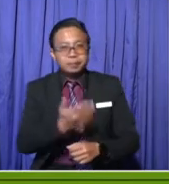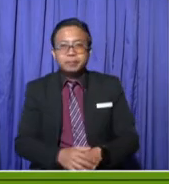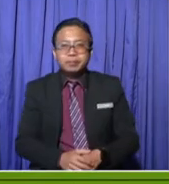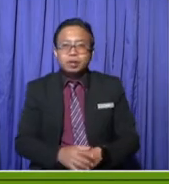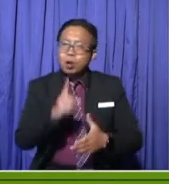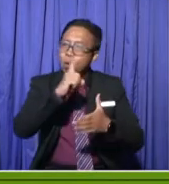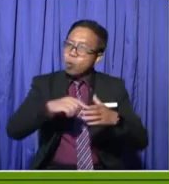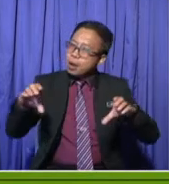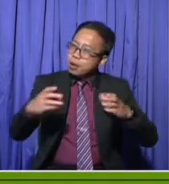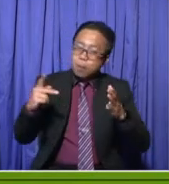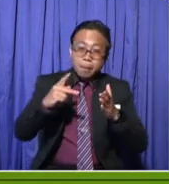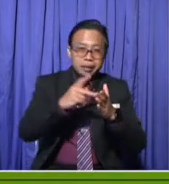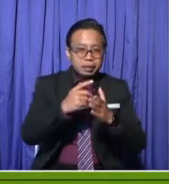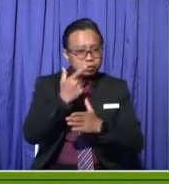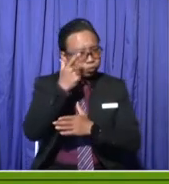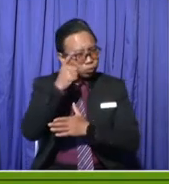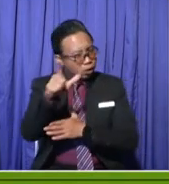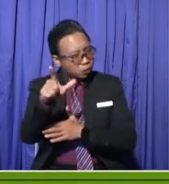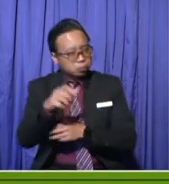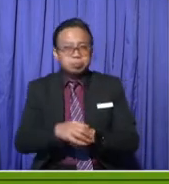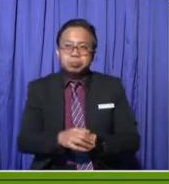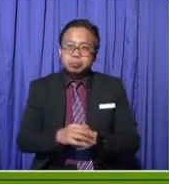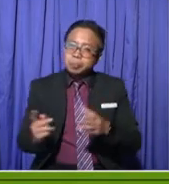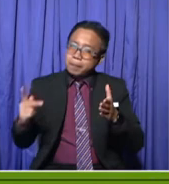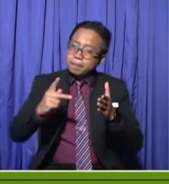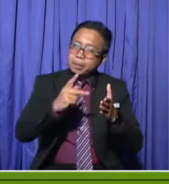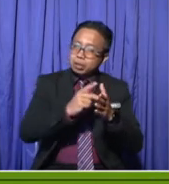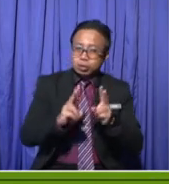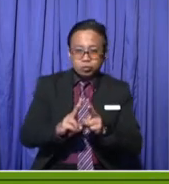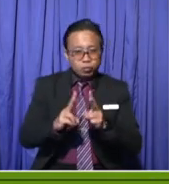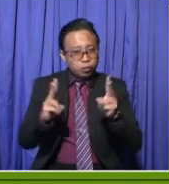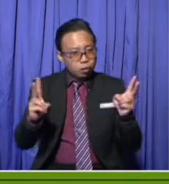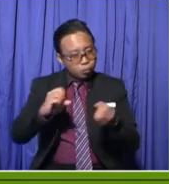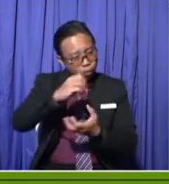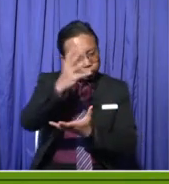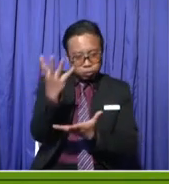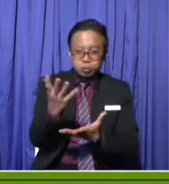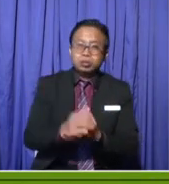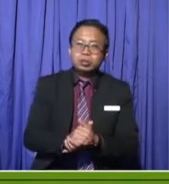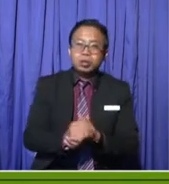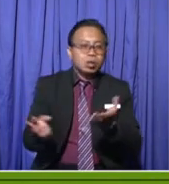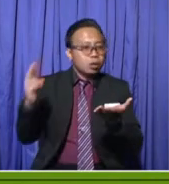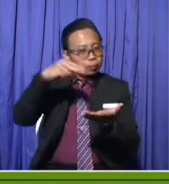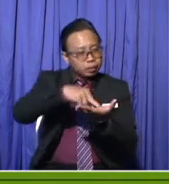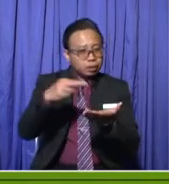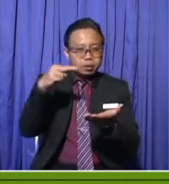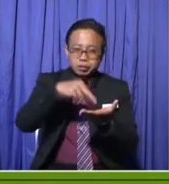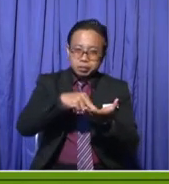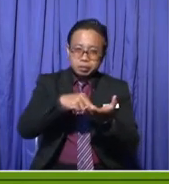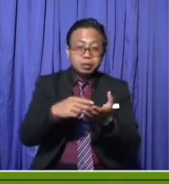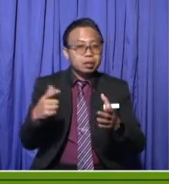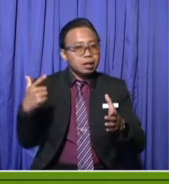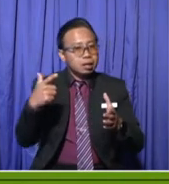What do patterns look like? Patterns are various. They are repeating patterns like